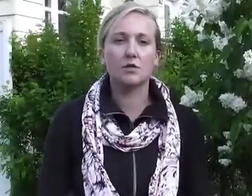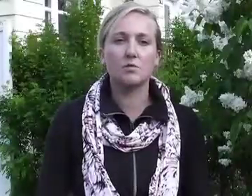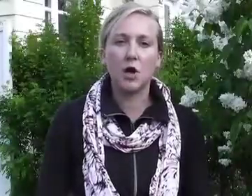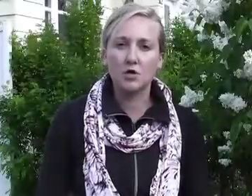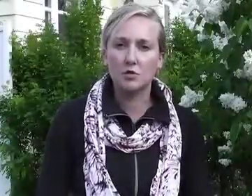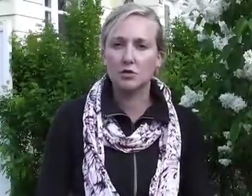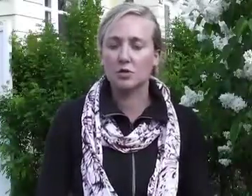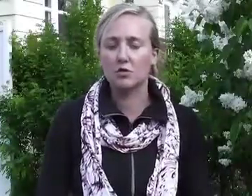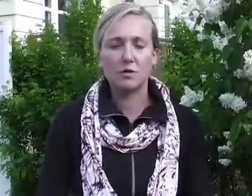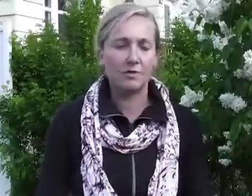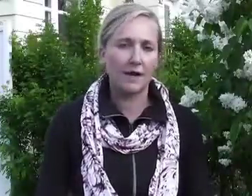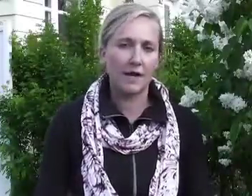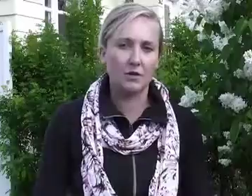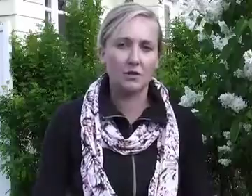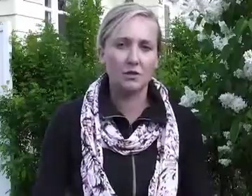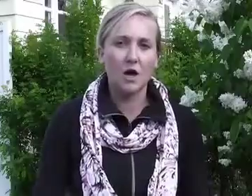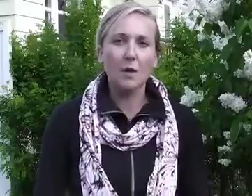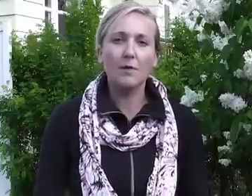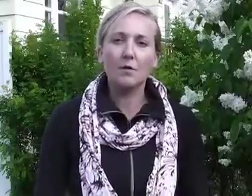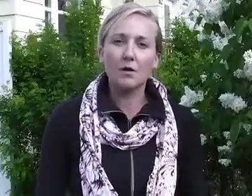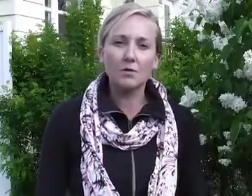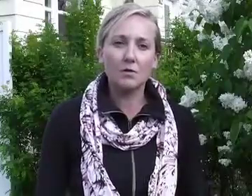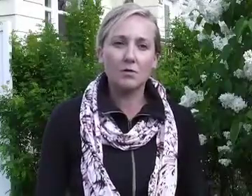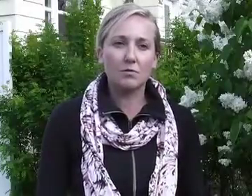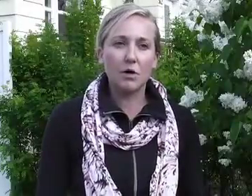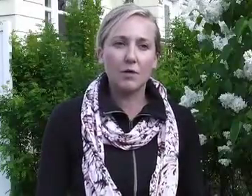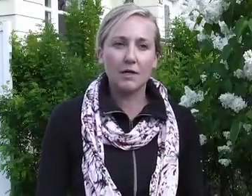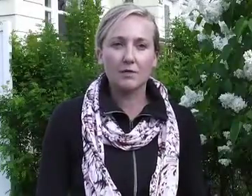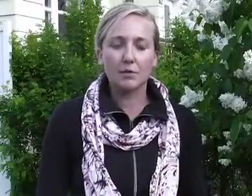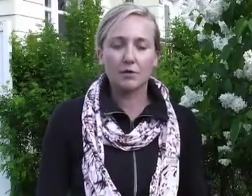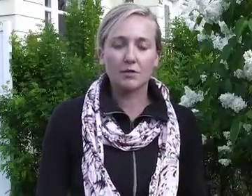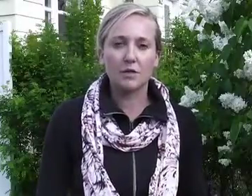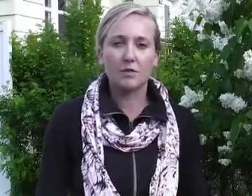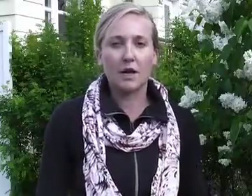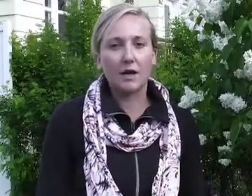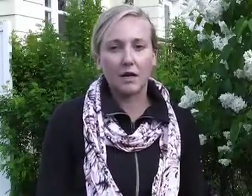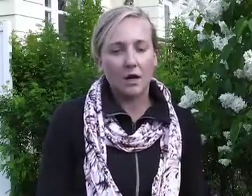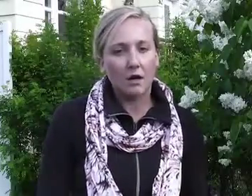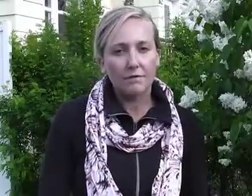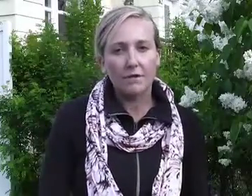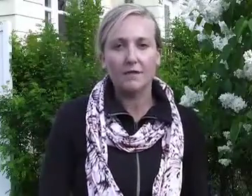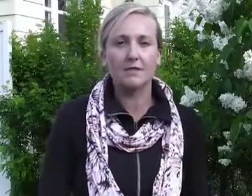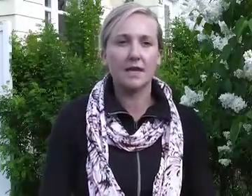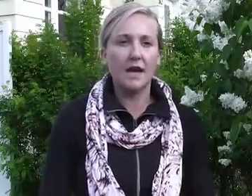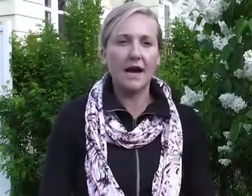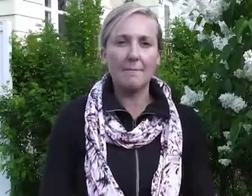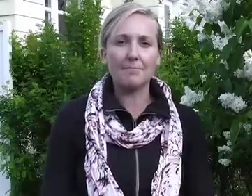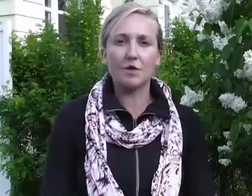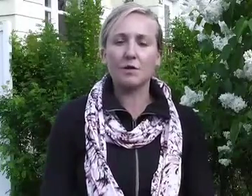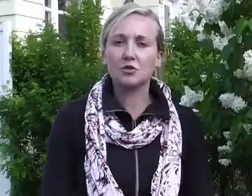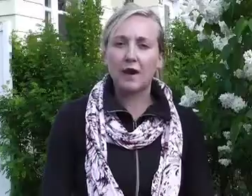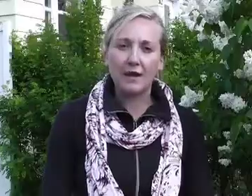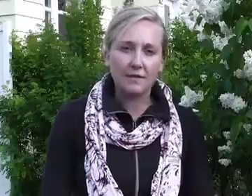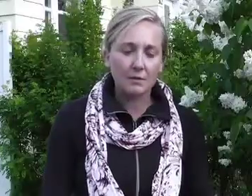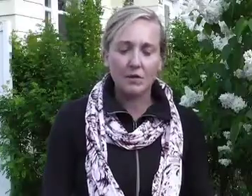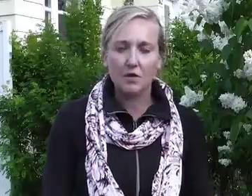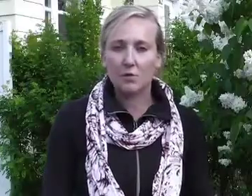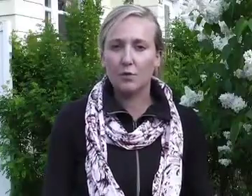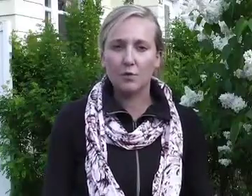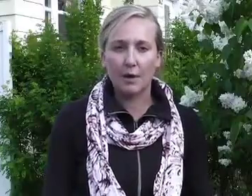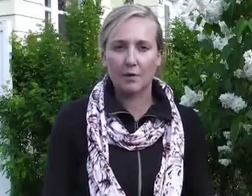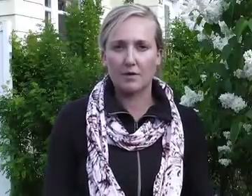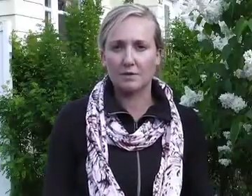and there's modules and you're doing financials, but you're also growing as a person. You're gaining confidence. You're interacting with